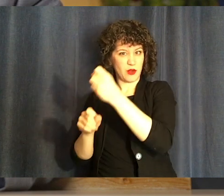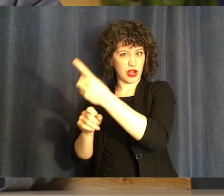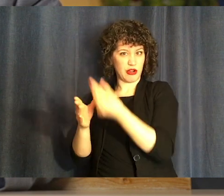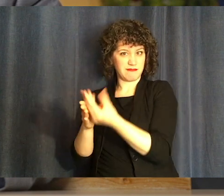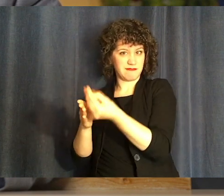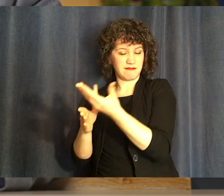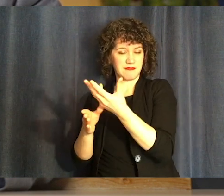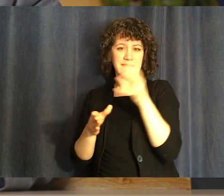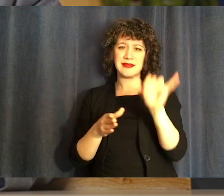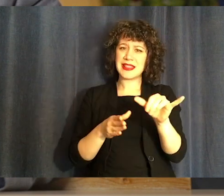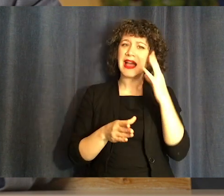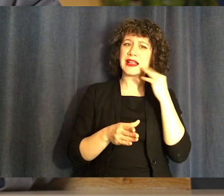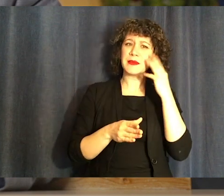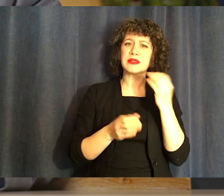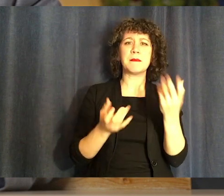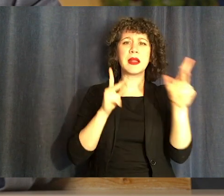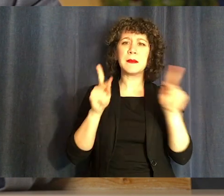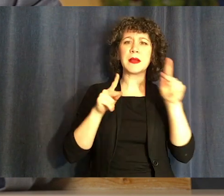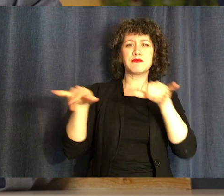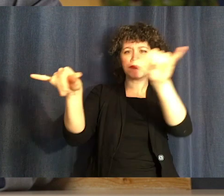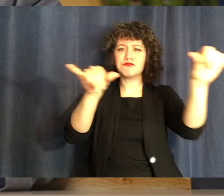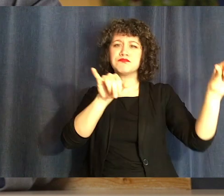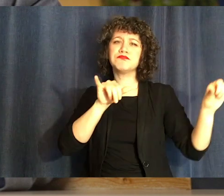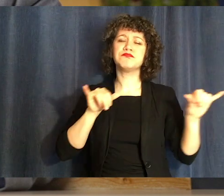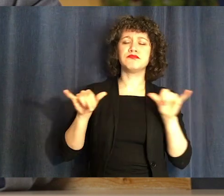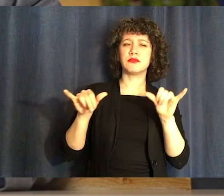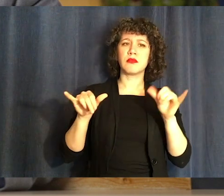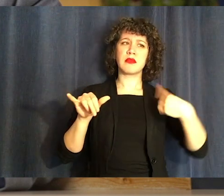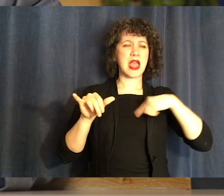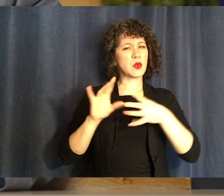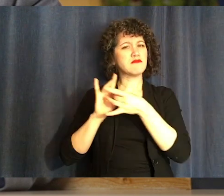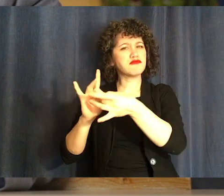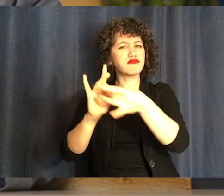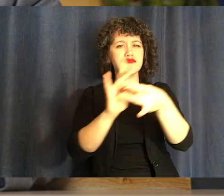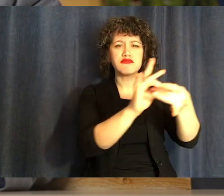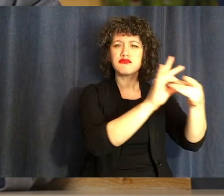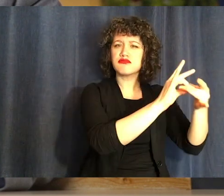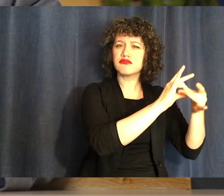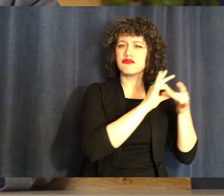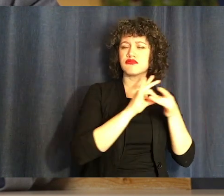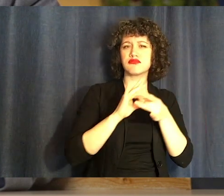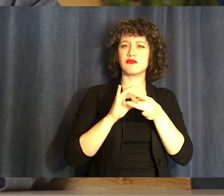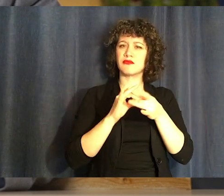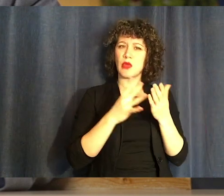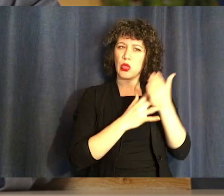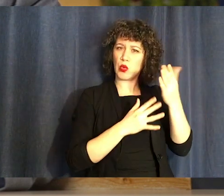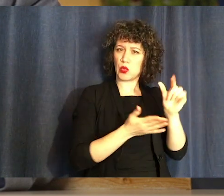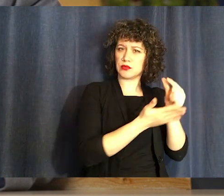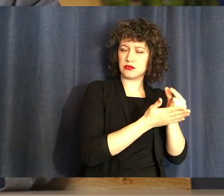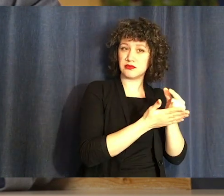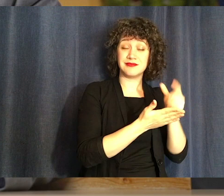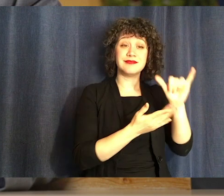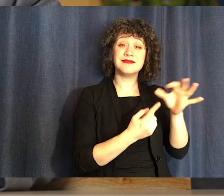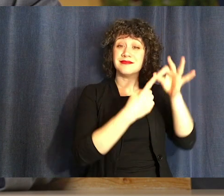shared experience that many of us hold in common, and it binds us together in multiple ways as a community. It's a special time for your friends,